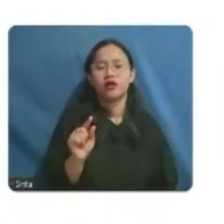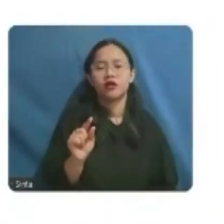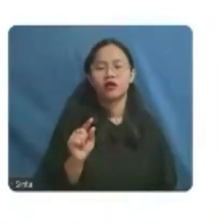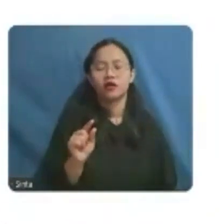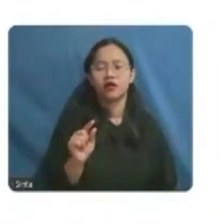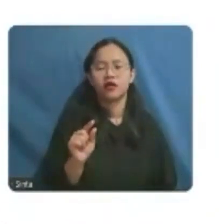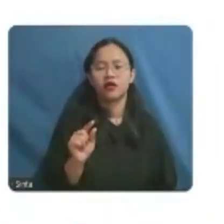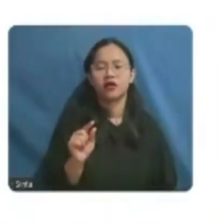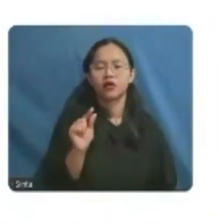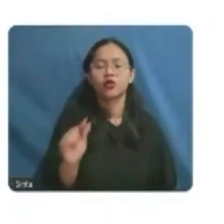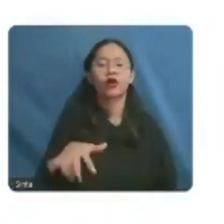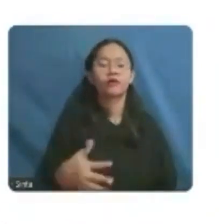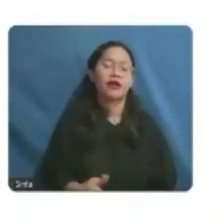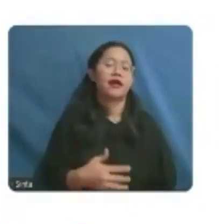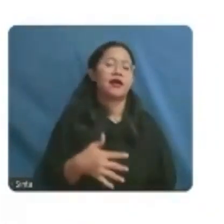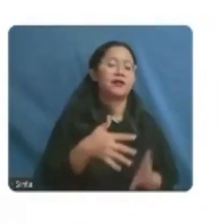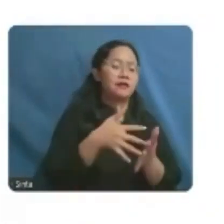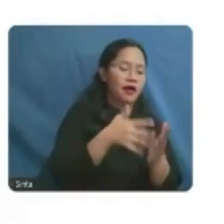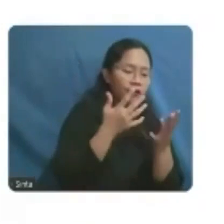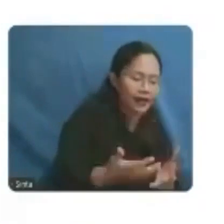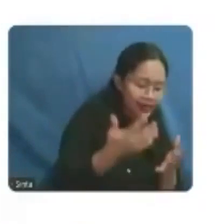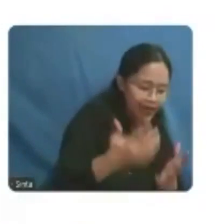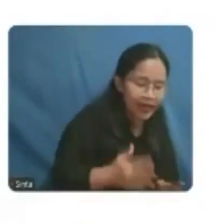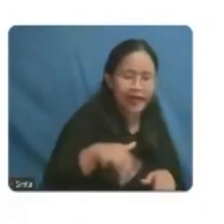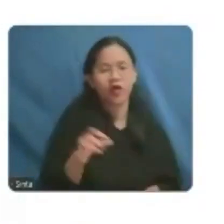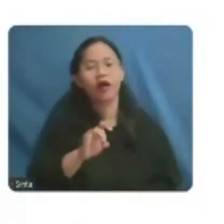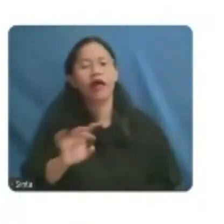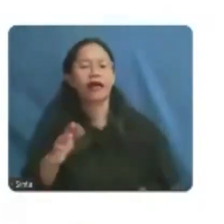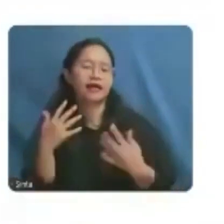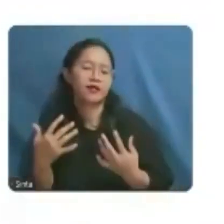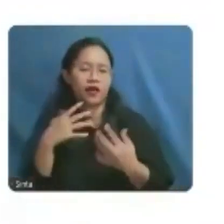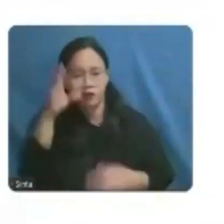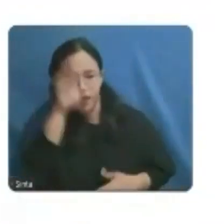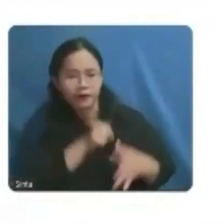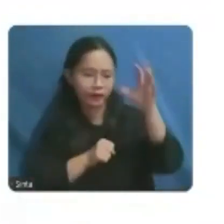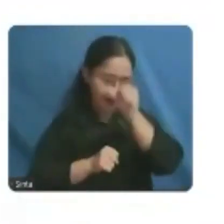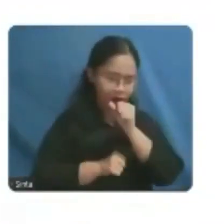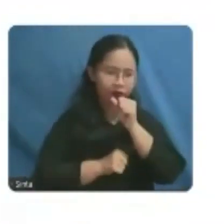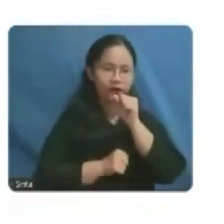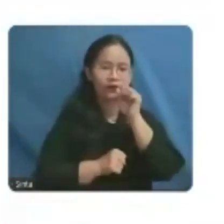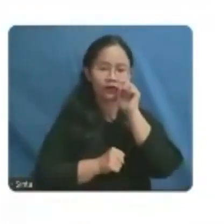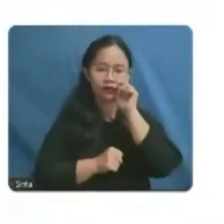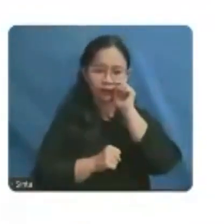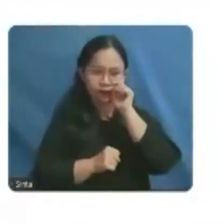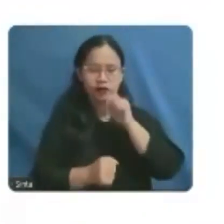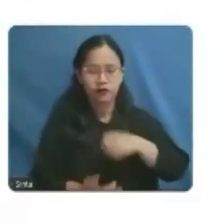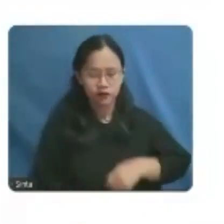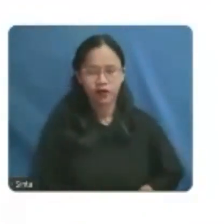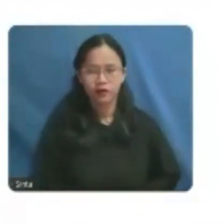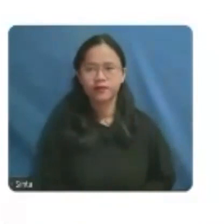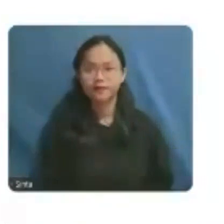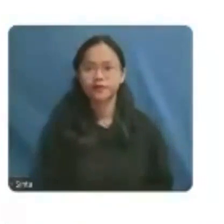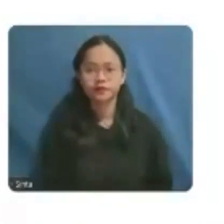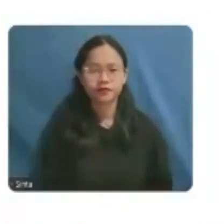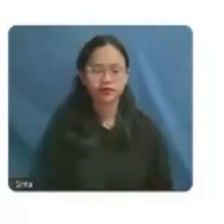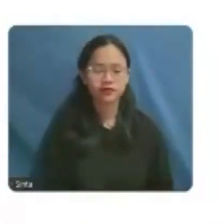of area where children don't get as much pneumonia, and there'll be other parts where there'll be children who are getting